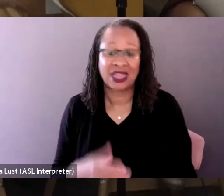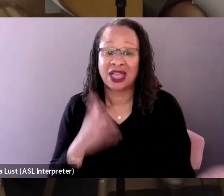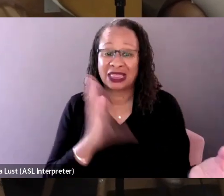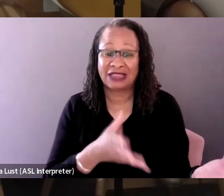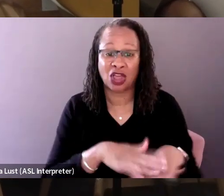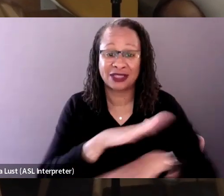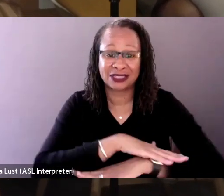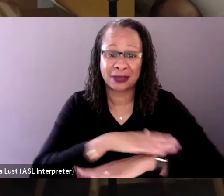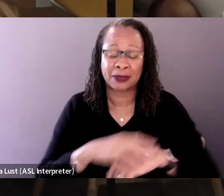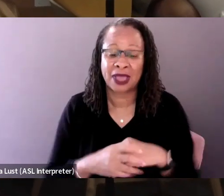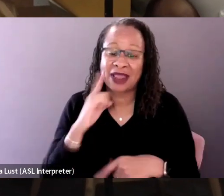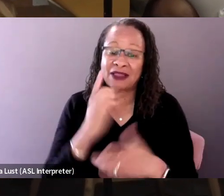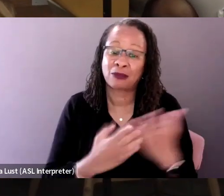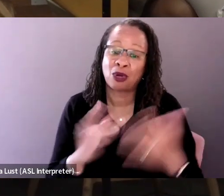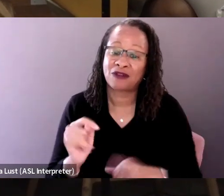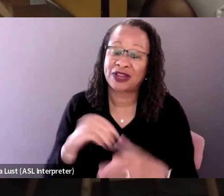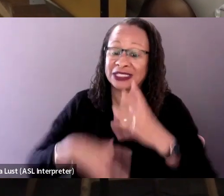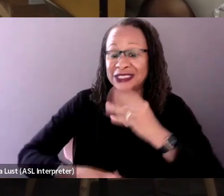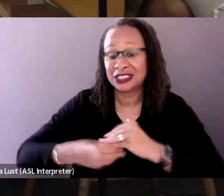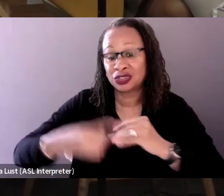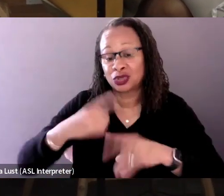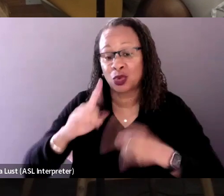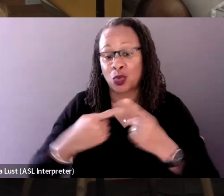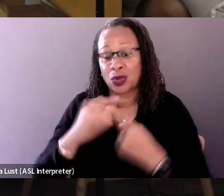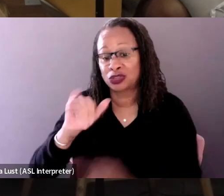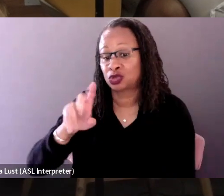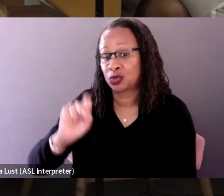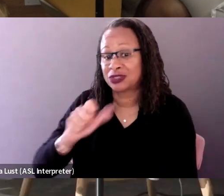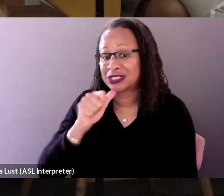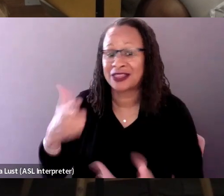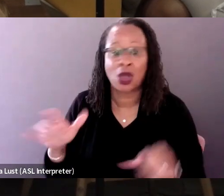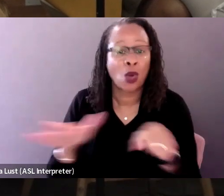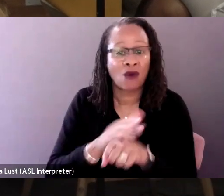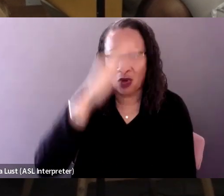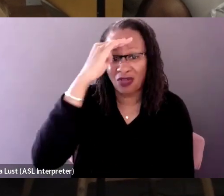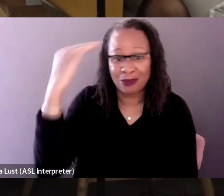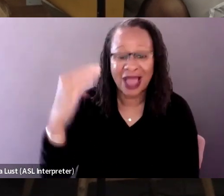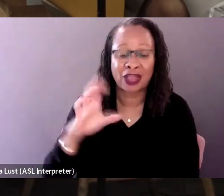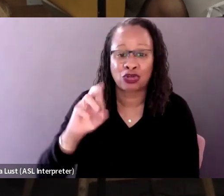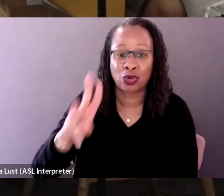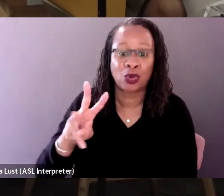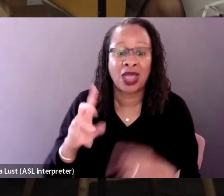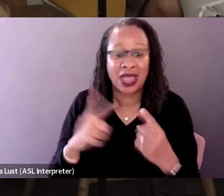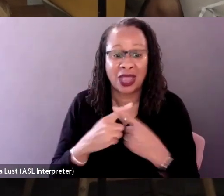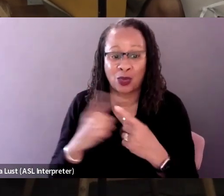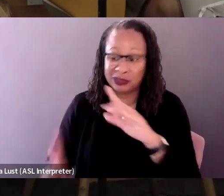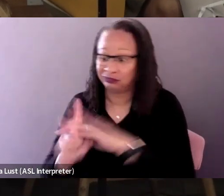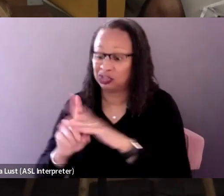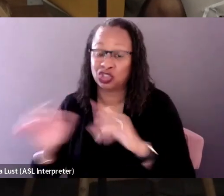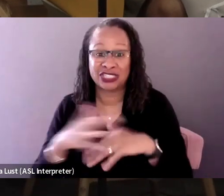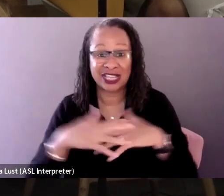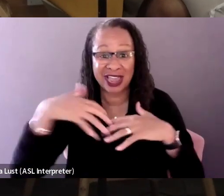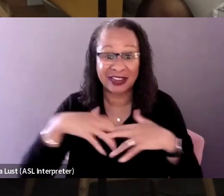of it is like, in addition to like when Jules wasn't there, it's like we're a full Black crew, and then when Jules is there, Jules is an SF native and a legend here and like a